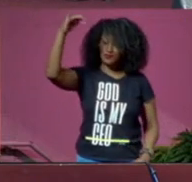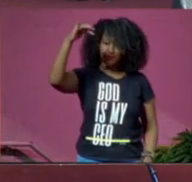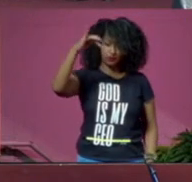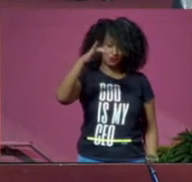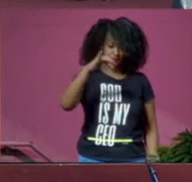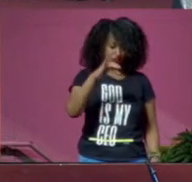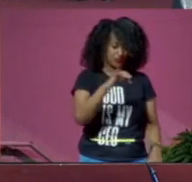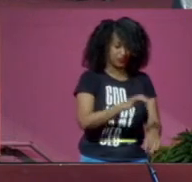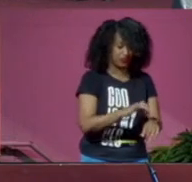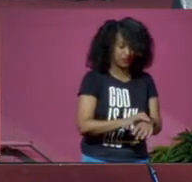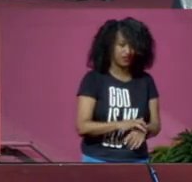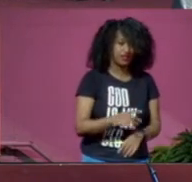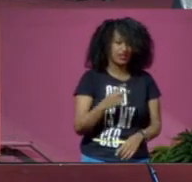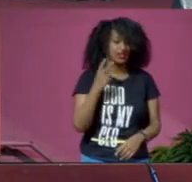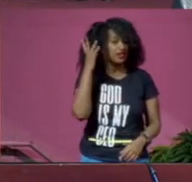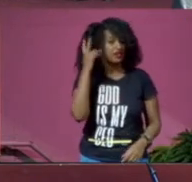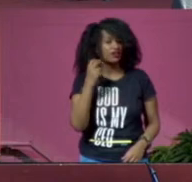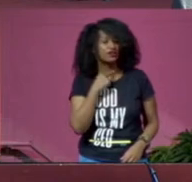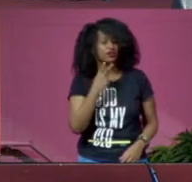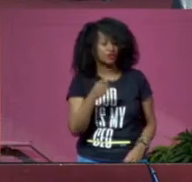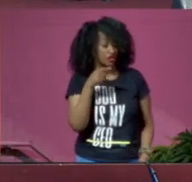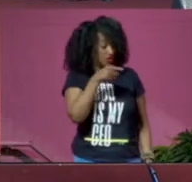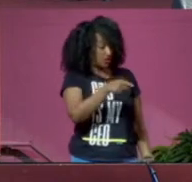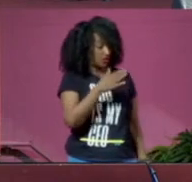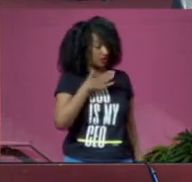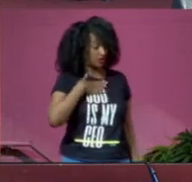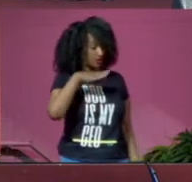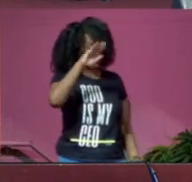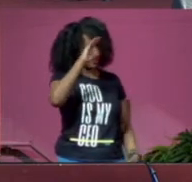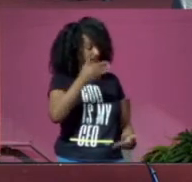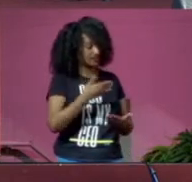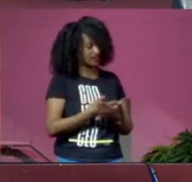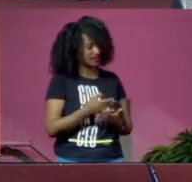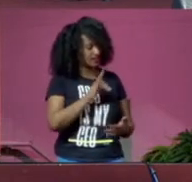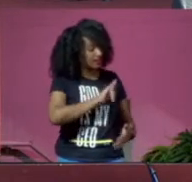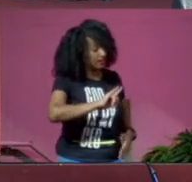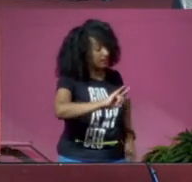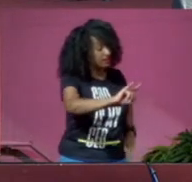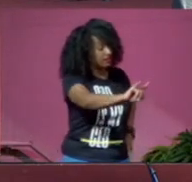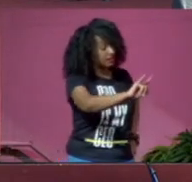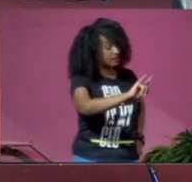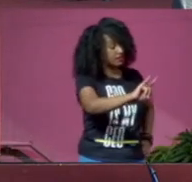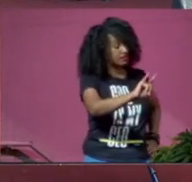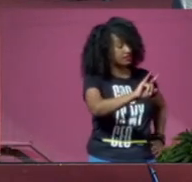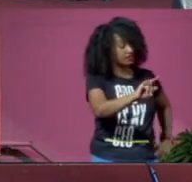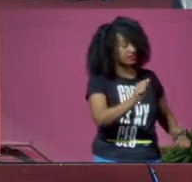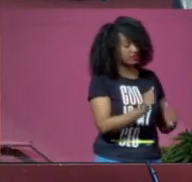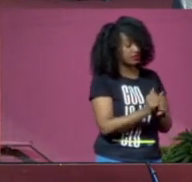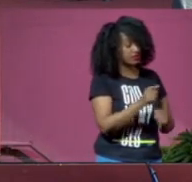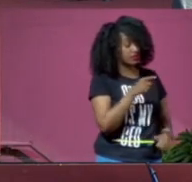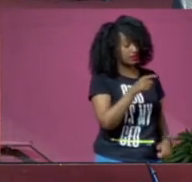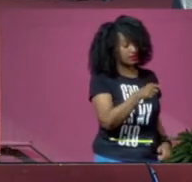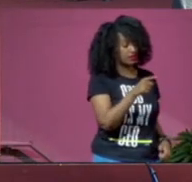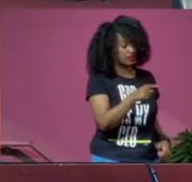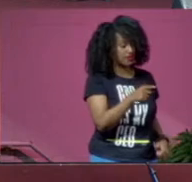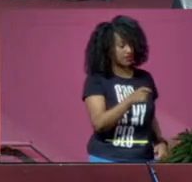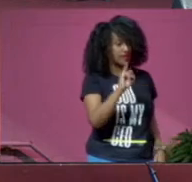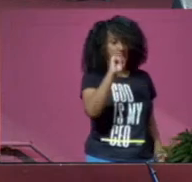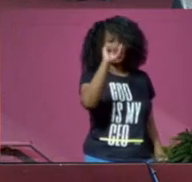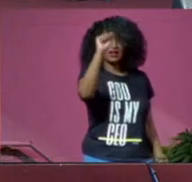came from heaven, "You are my son, whom I love. With you, I